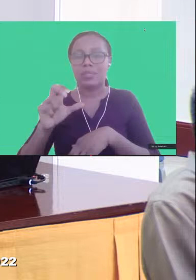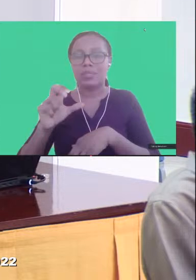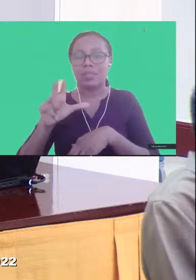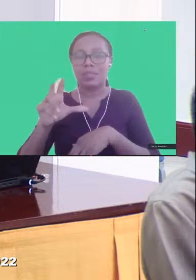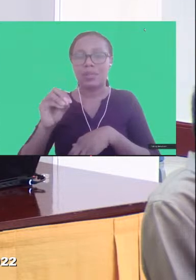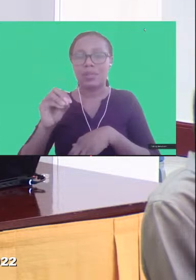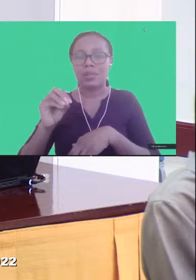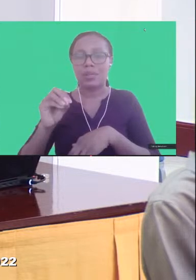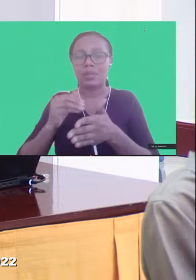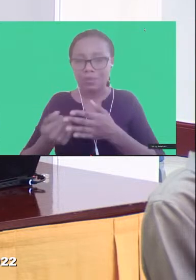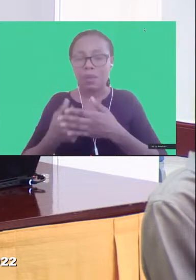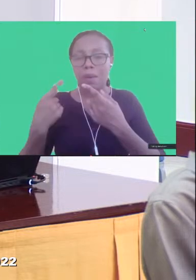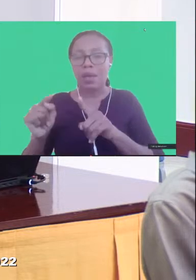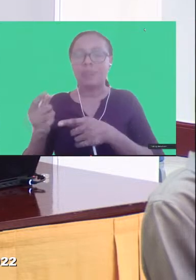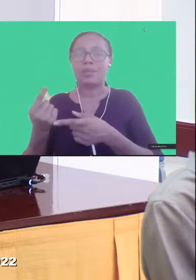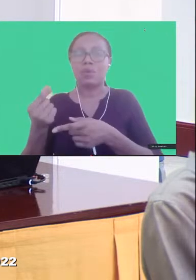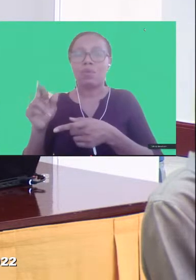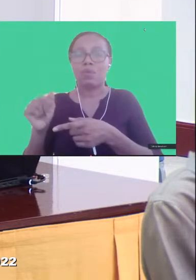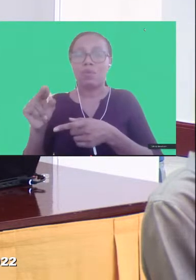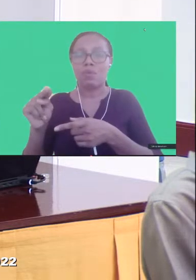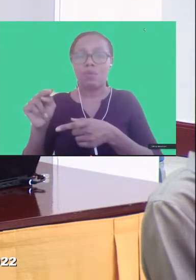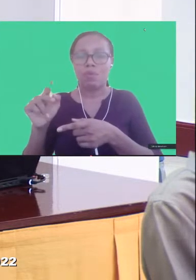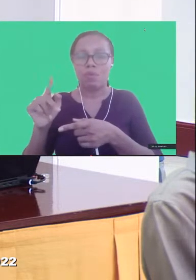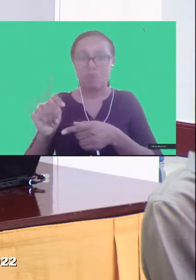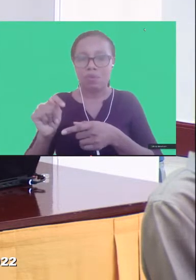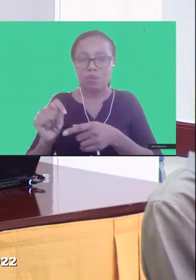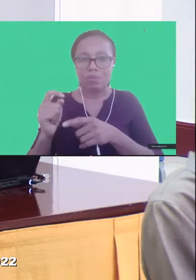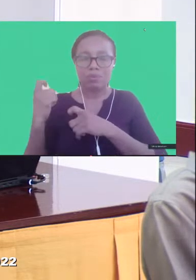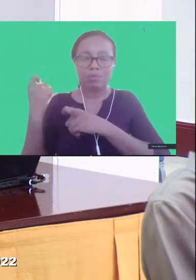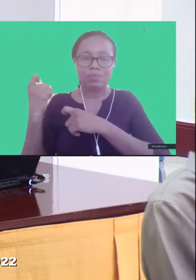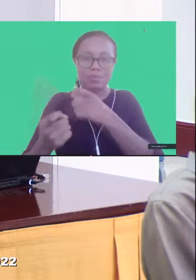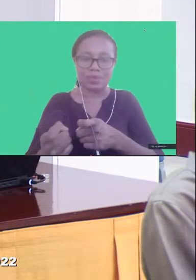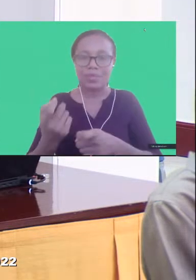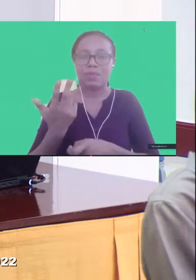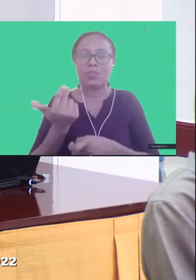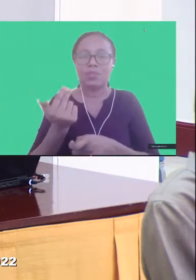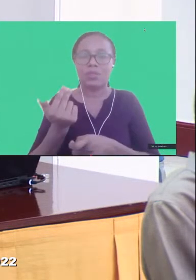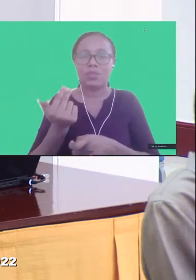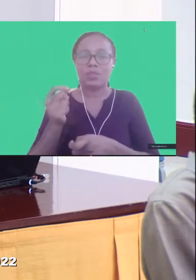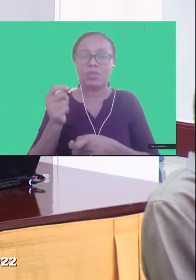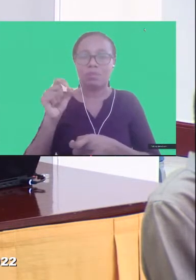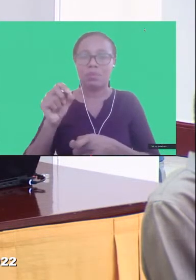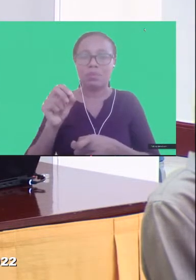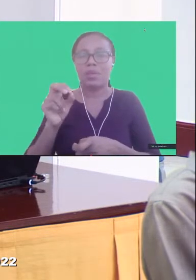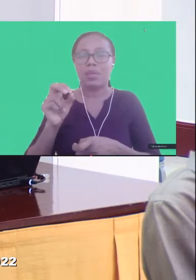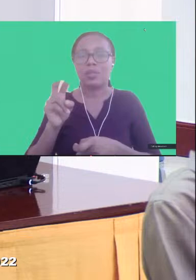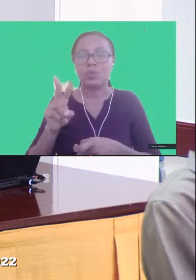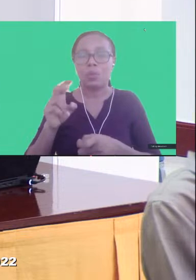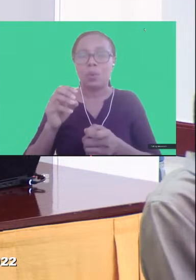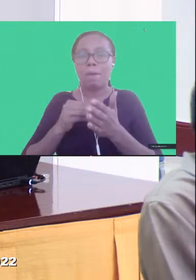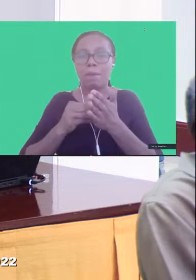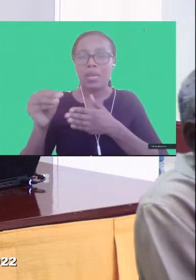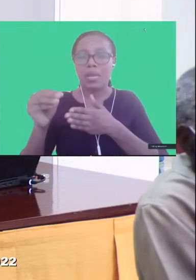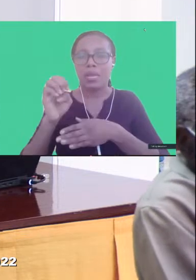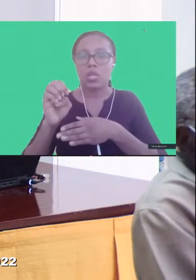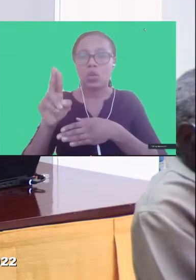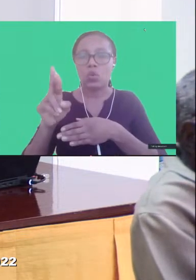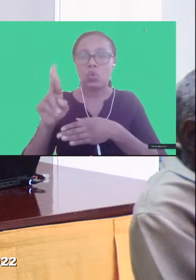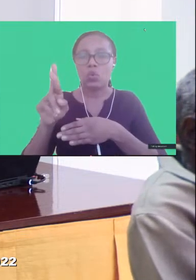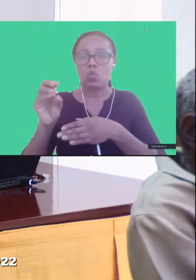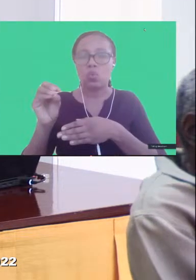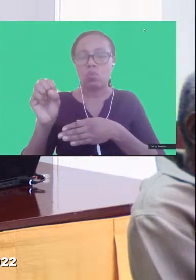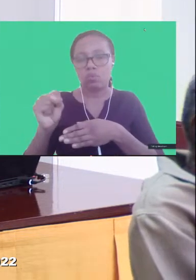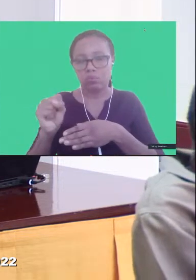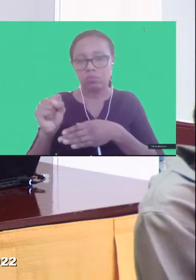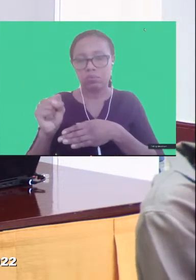of 13.2 million euros. So in the first year, what we're seeking to do as it relates to the largest component of